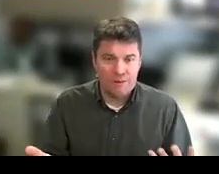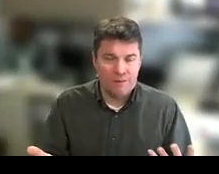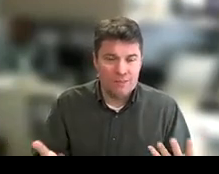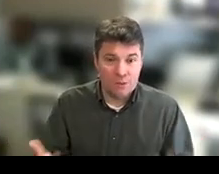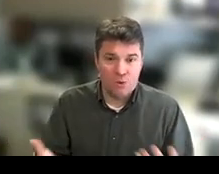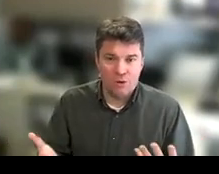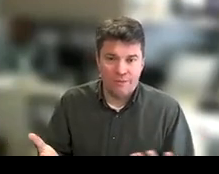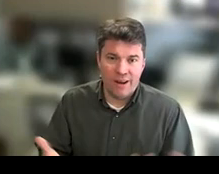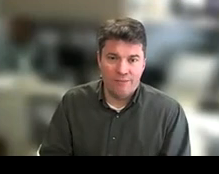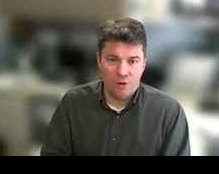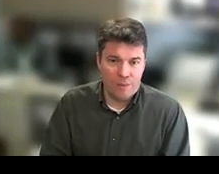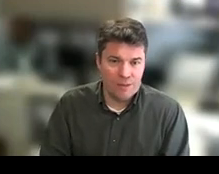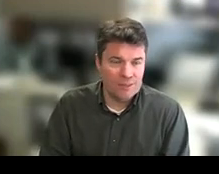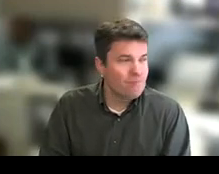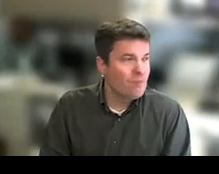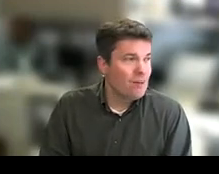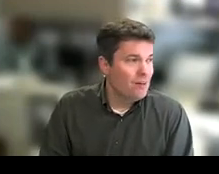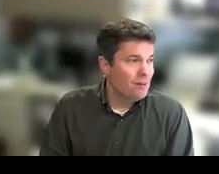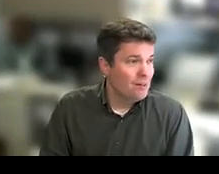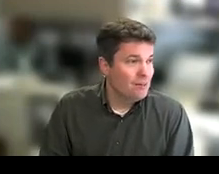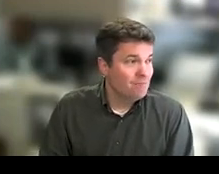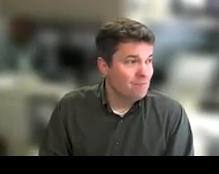very common social event for people.